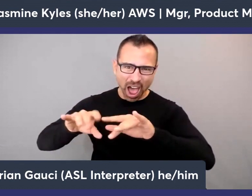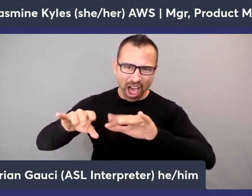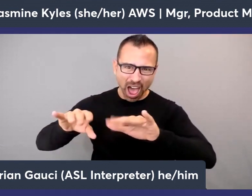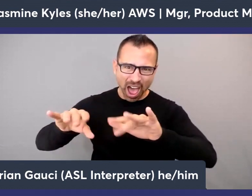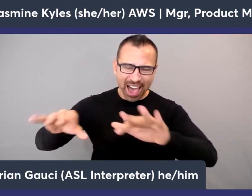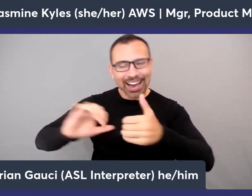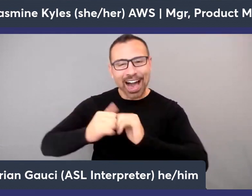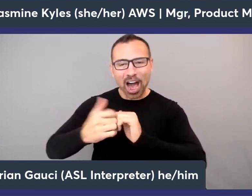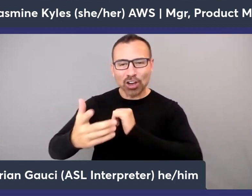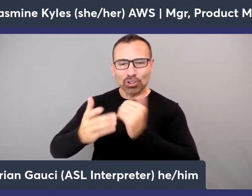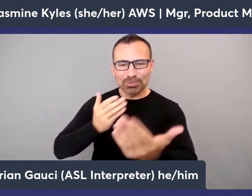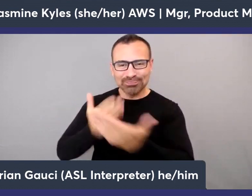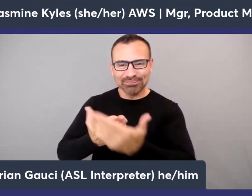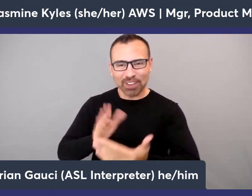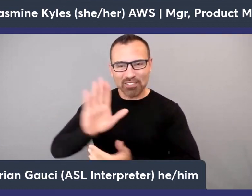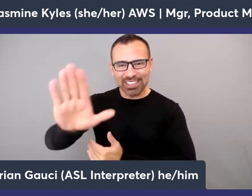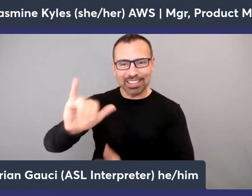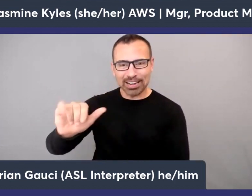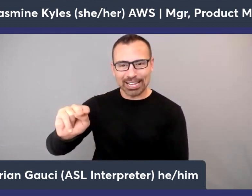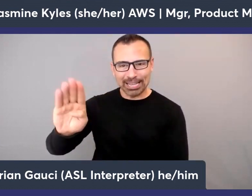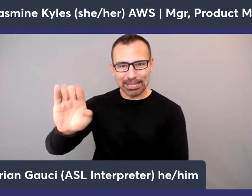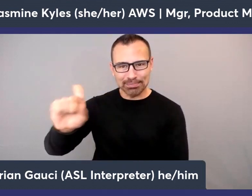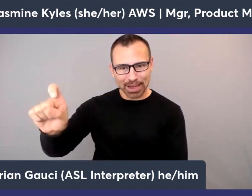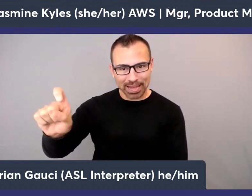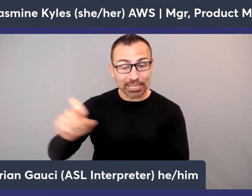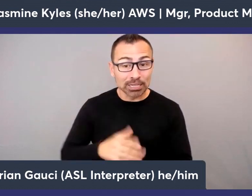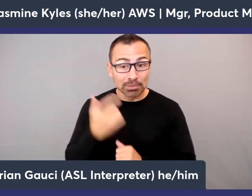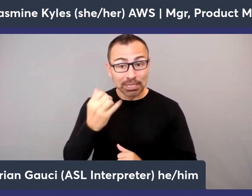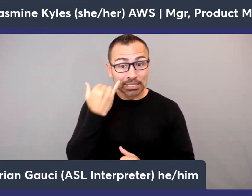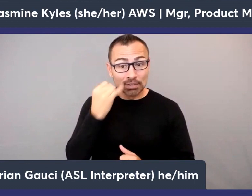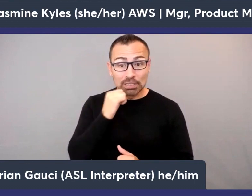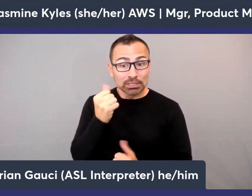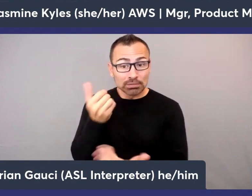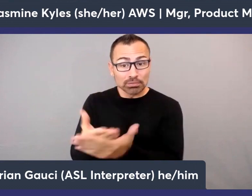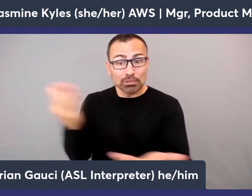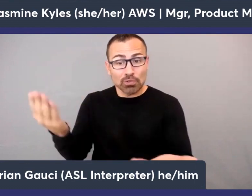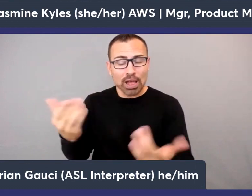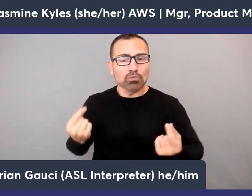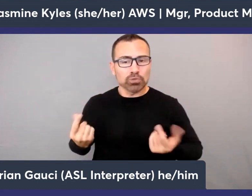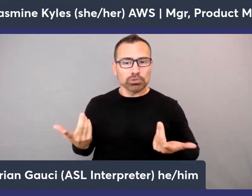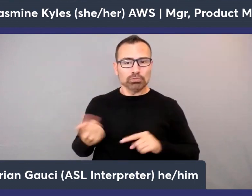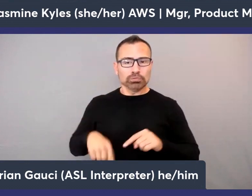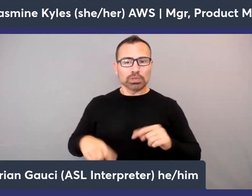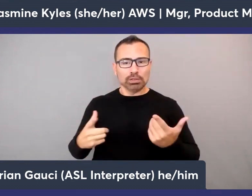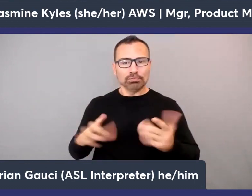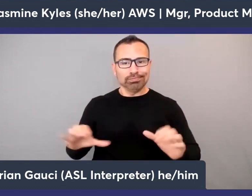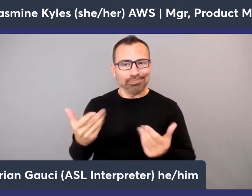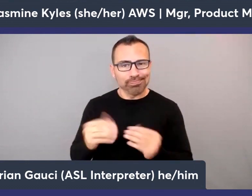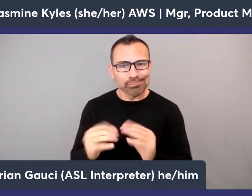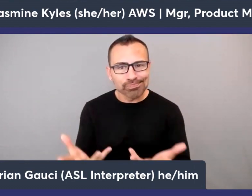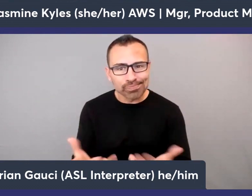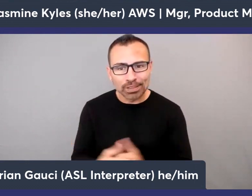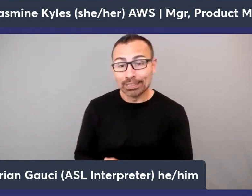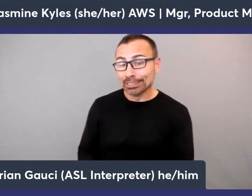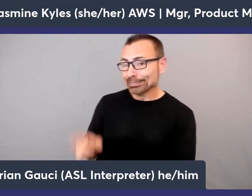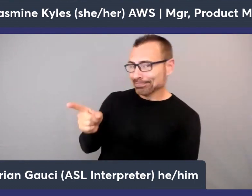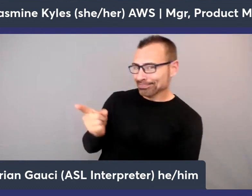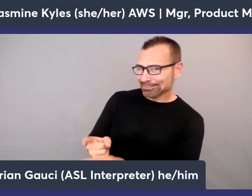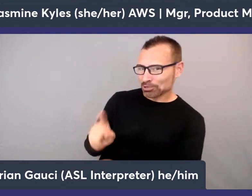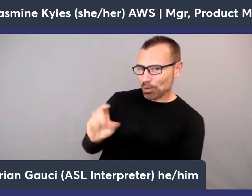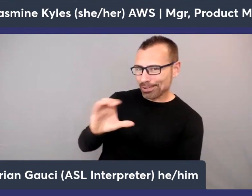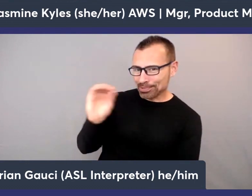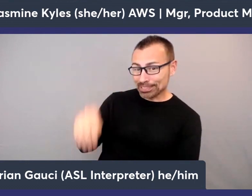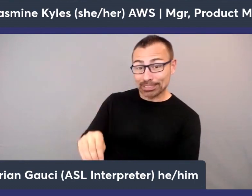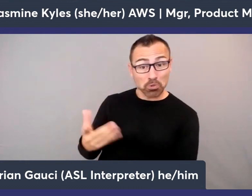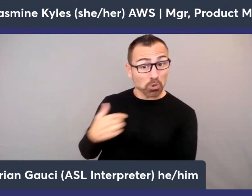make it there, because we can't take any other actions unless they actually make it. That's 100% right. Well, shall we just jump